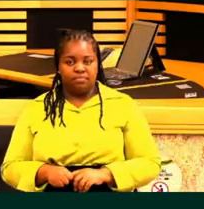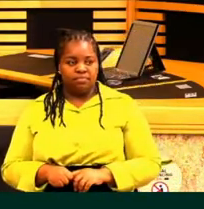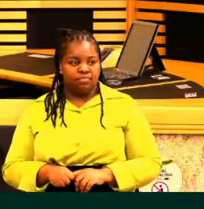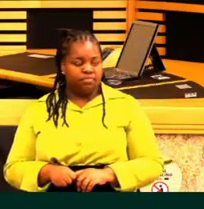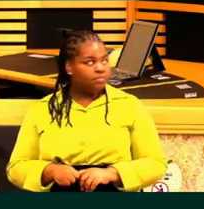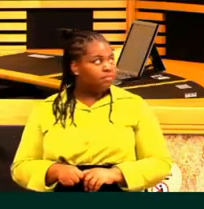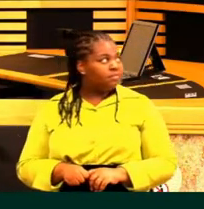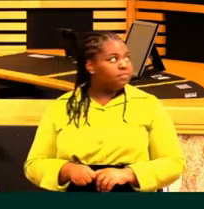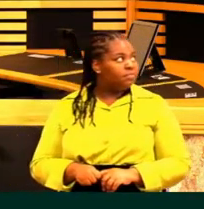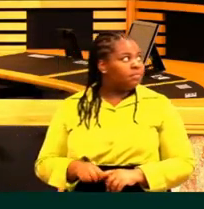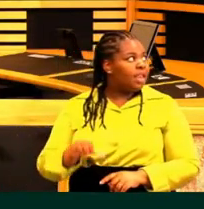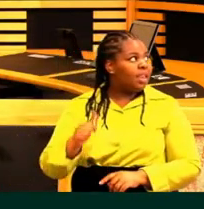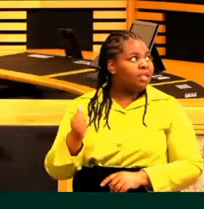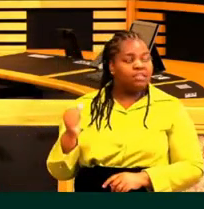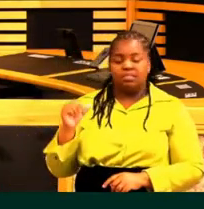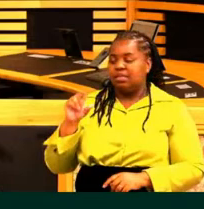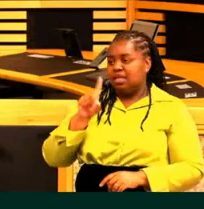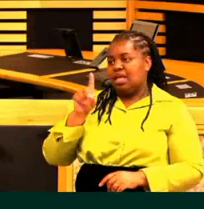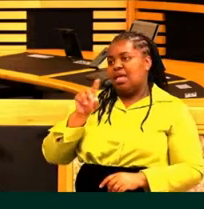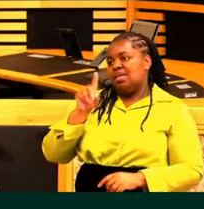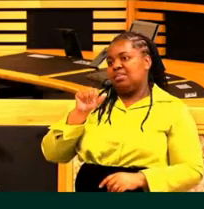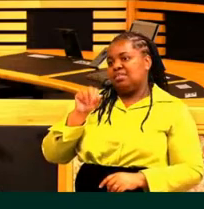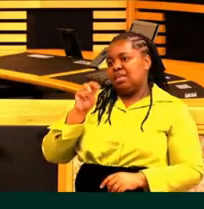the next speaker is